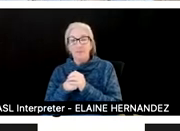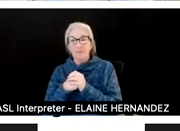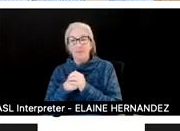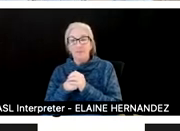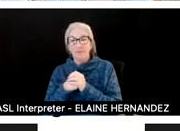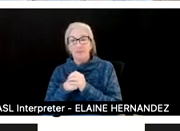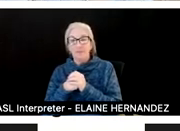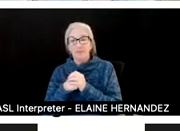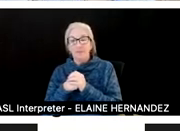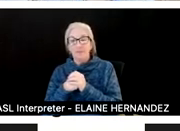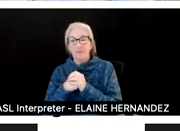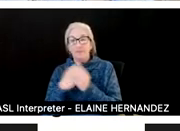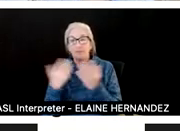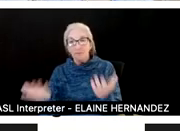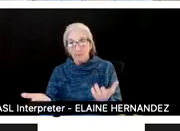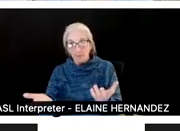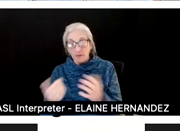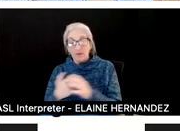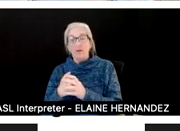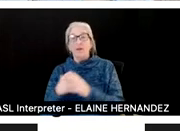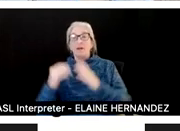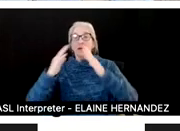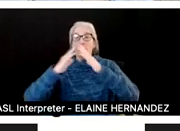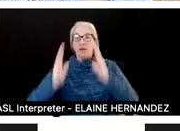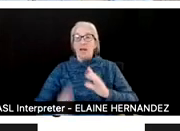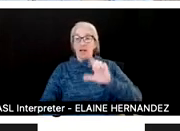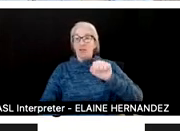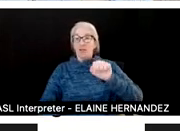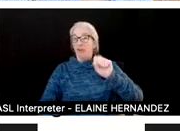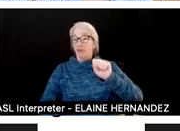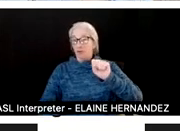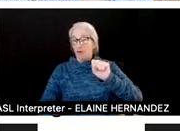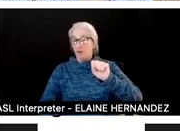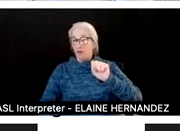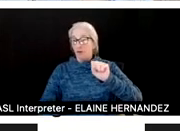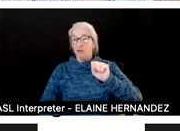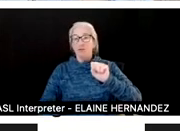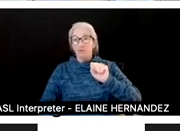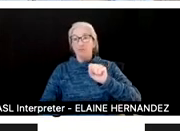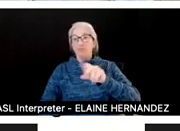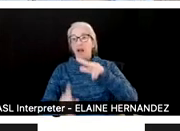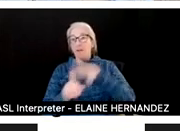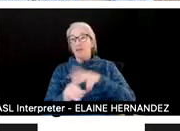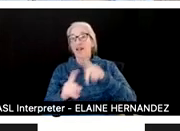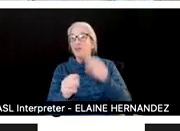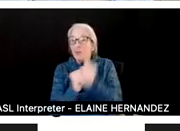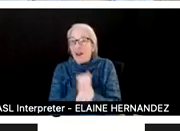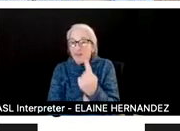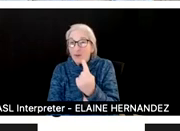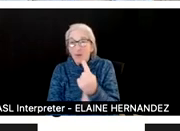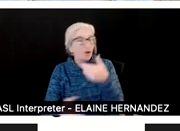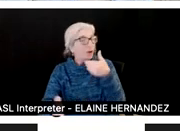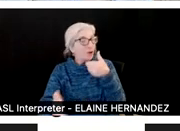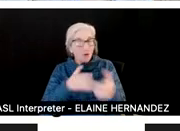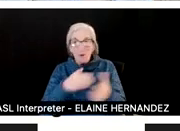So fair housing laws apply regardless of immigration status. In other words, someone who's in this